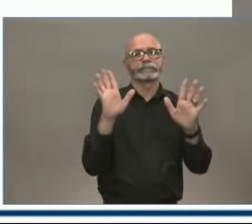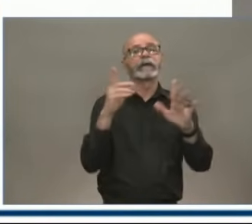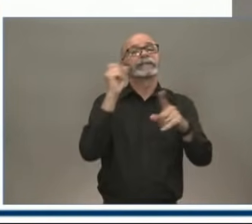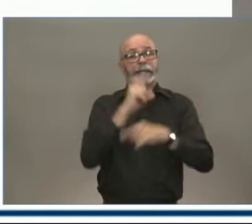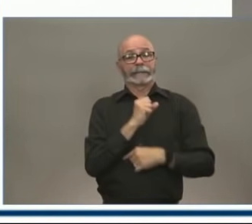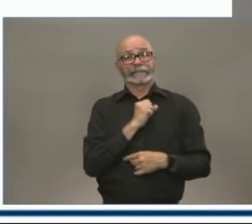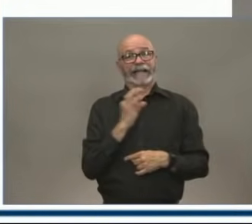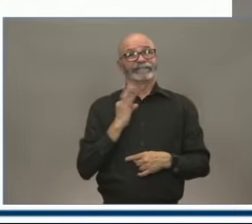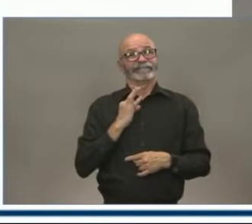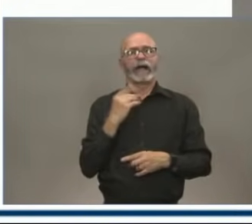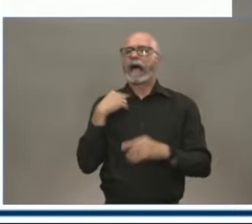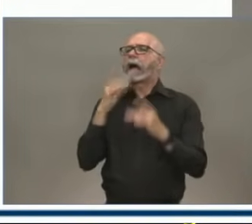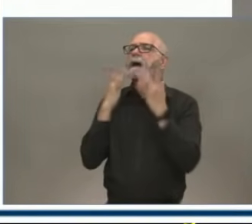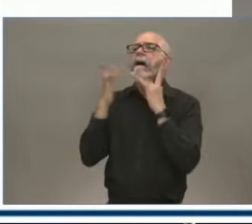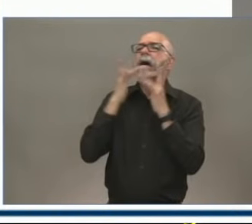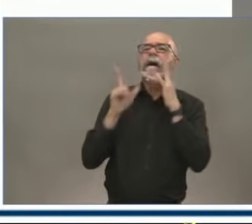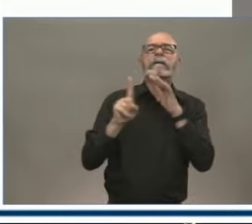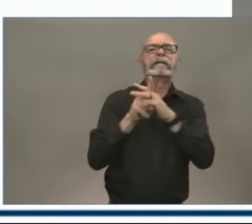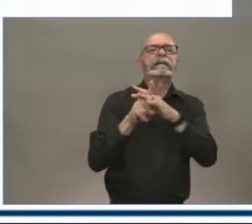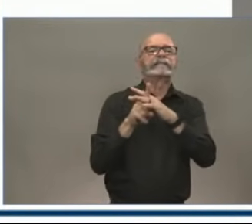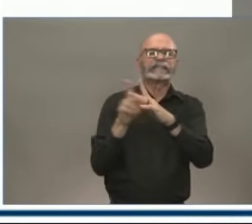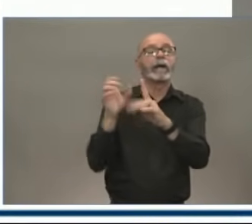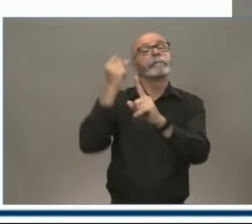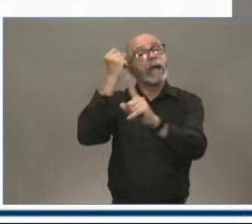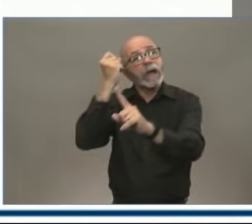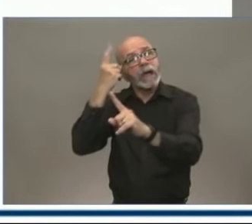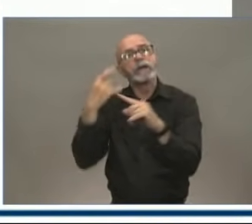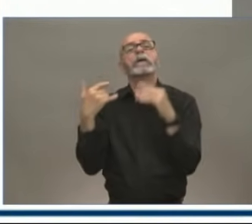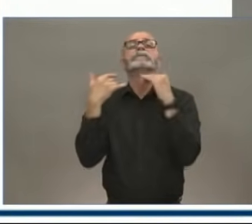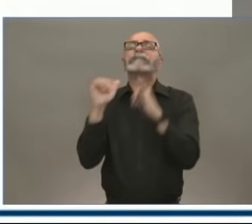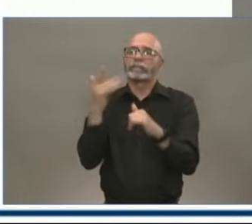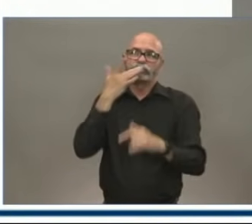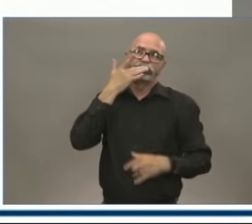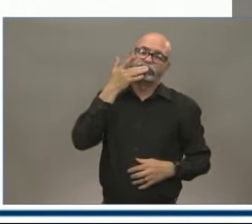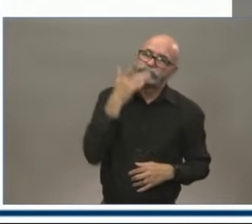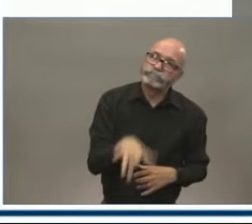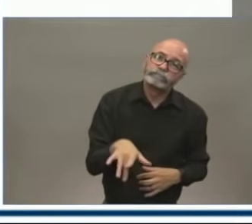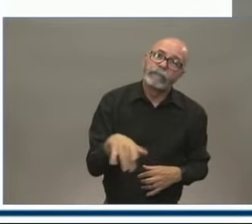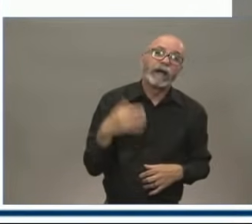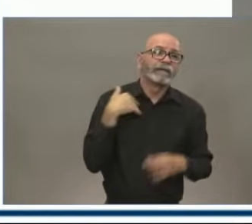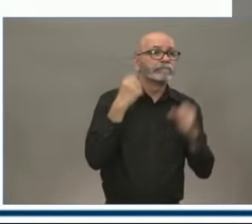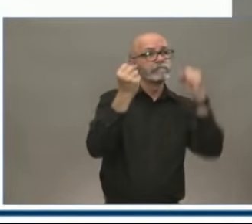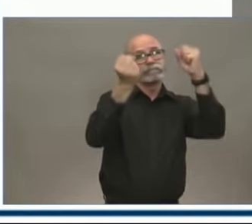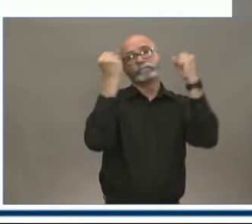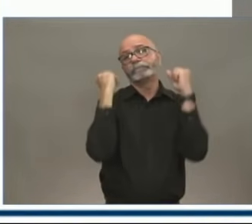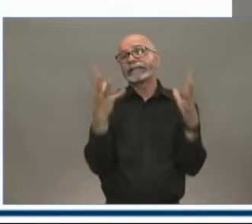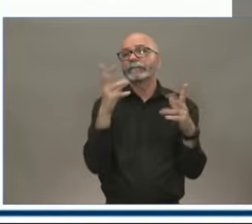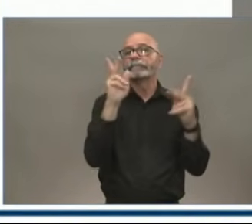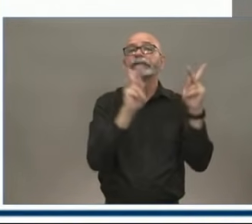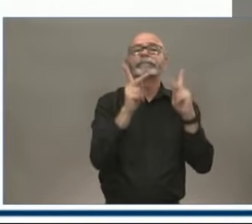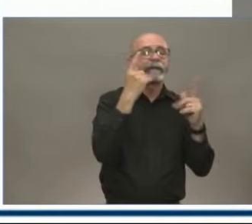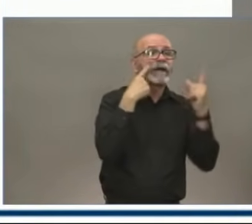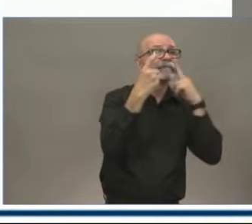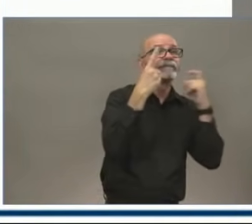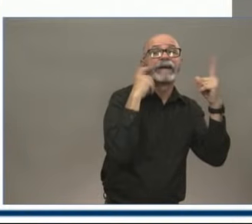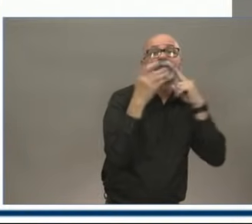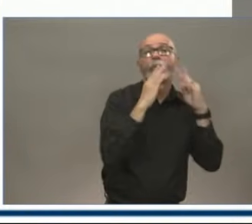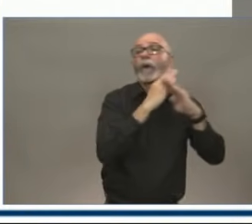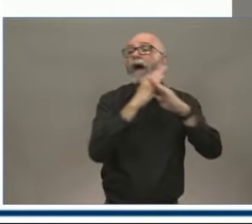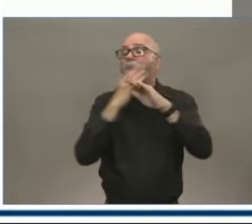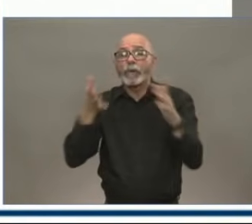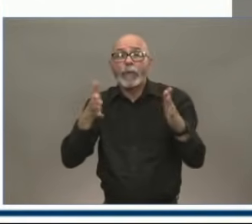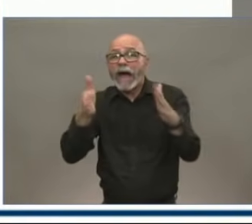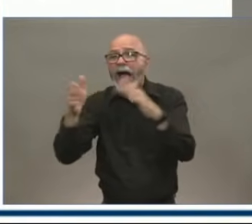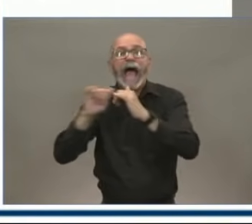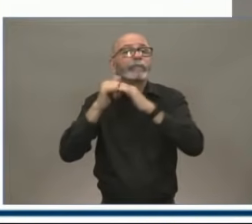we're fortunate right now that we have lots, and we have lots of other layers of protection in our long-term care facilities. They're actively